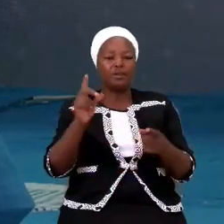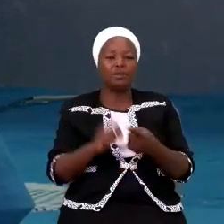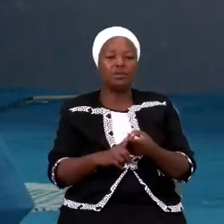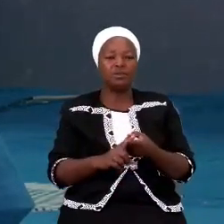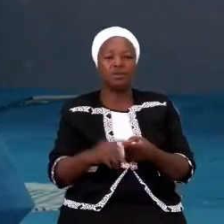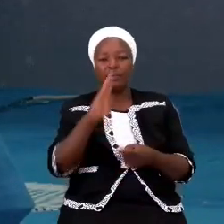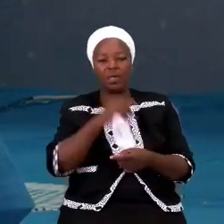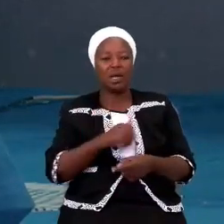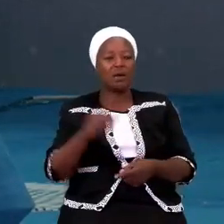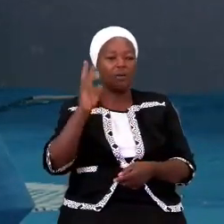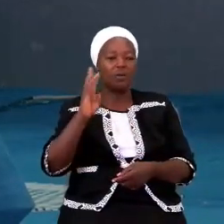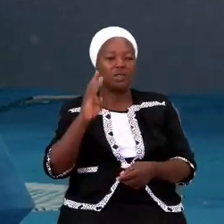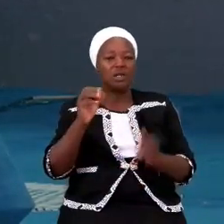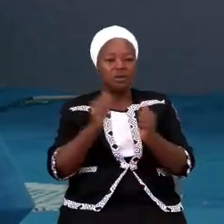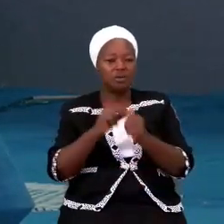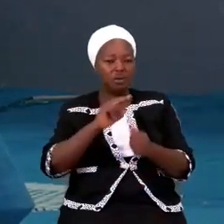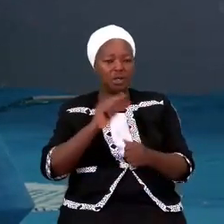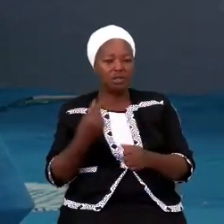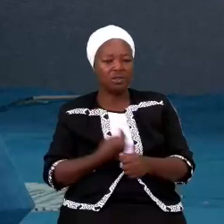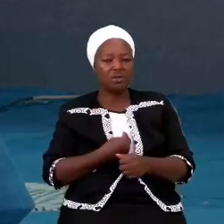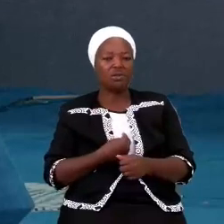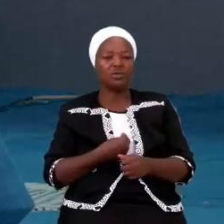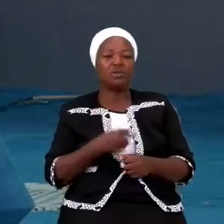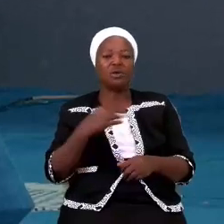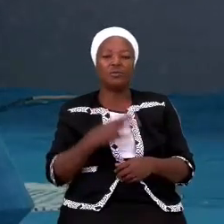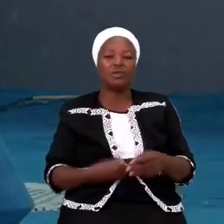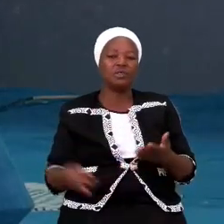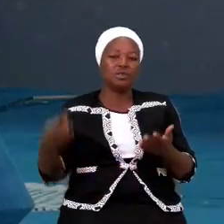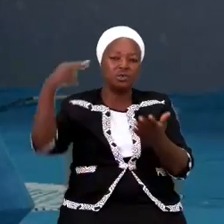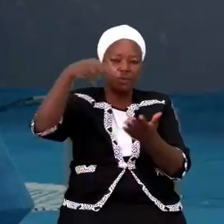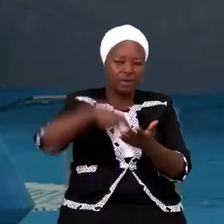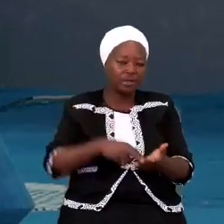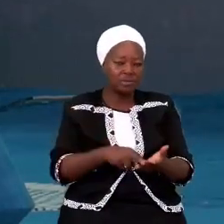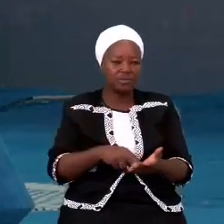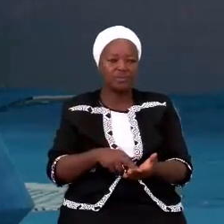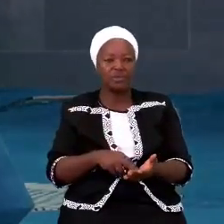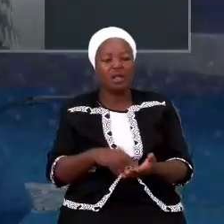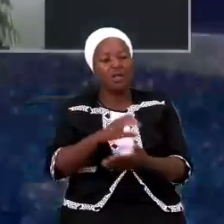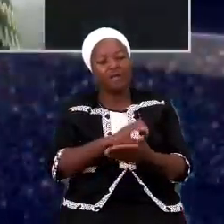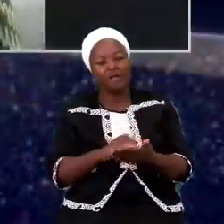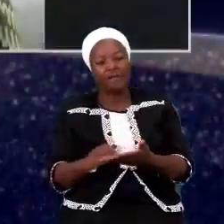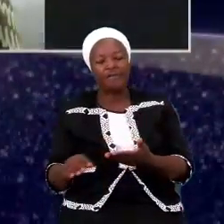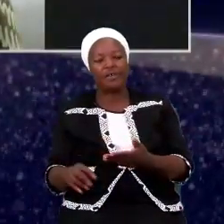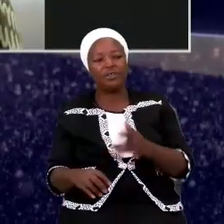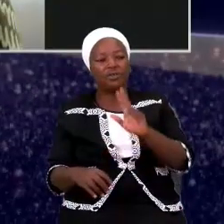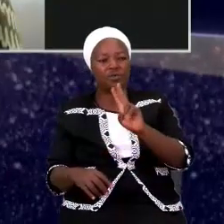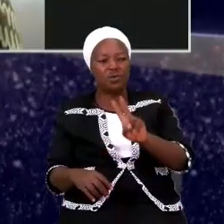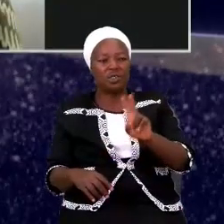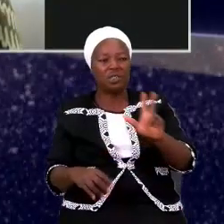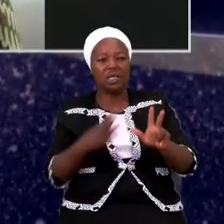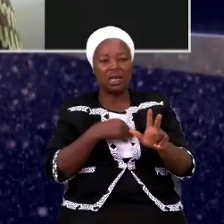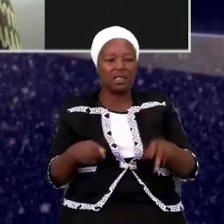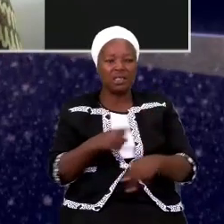Verse 23, and they appointed Joseph, called Barsabbas, who was